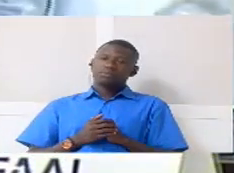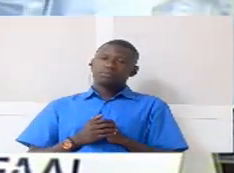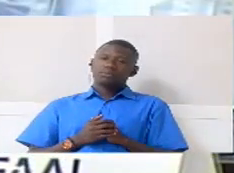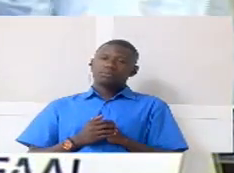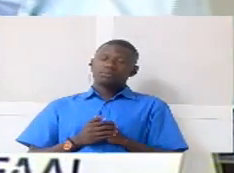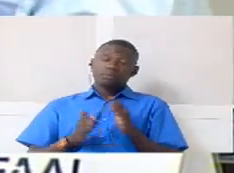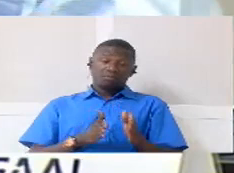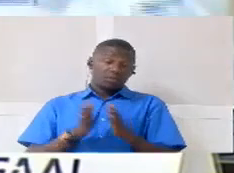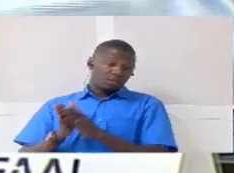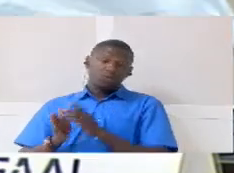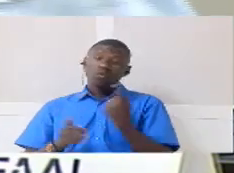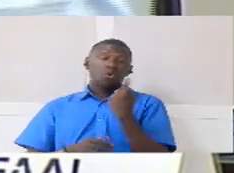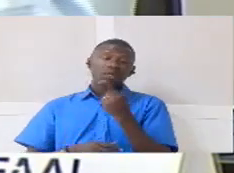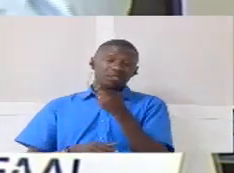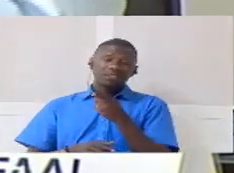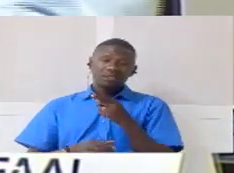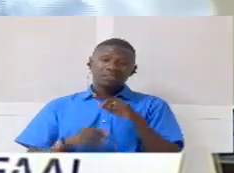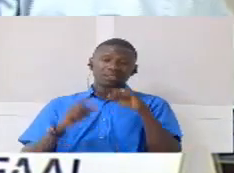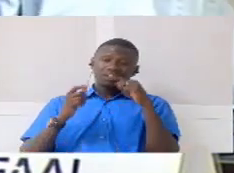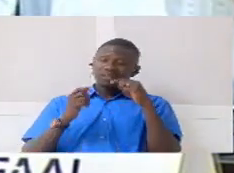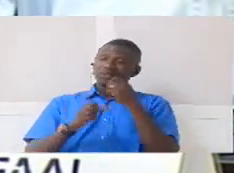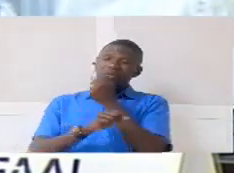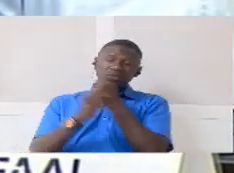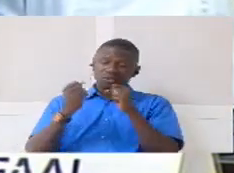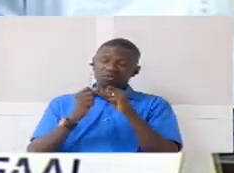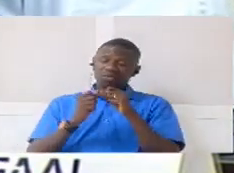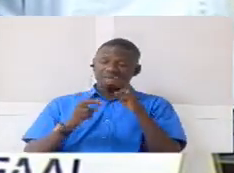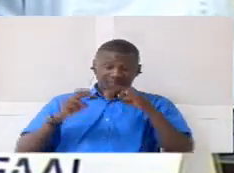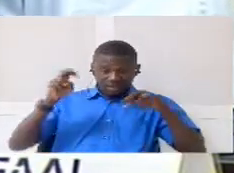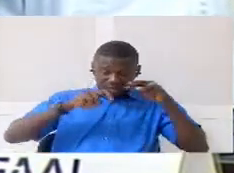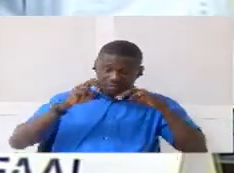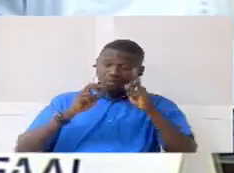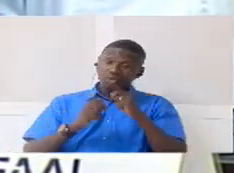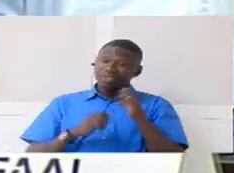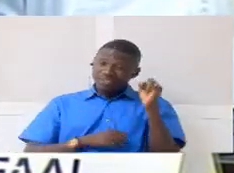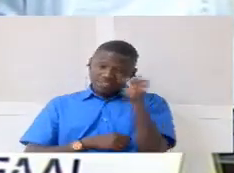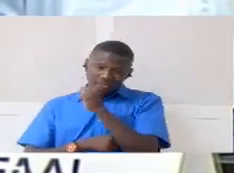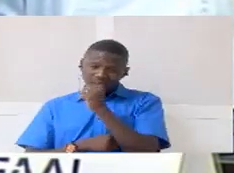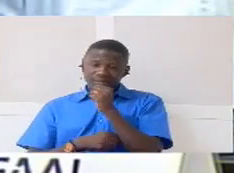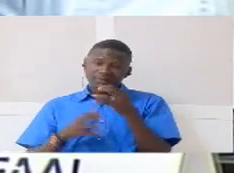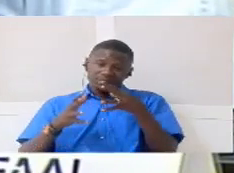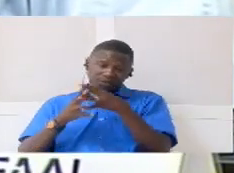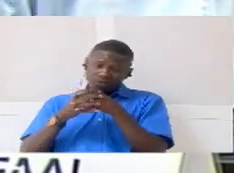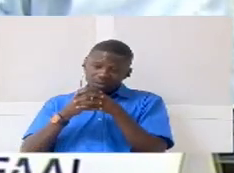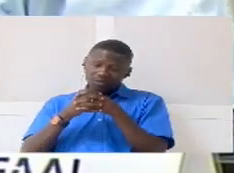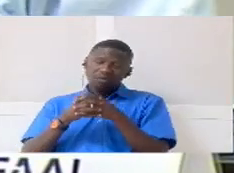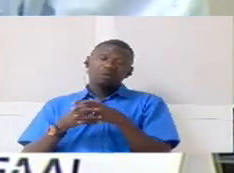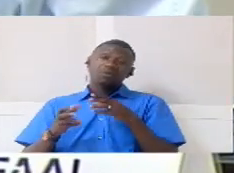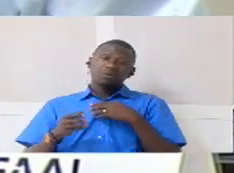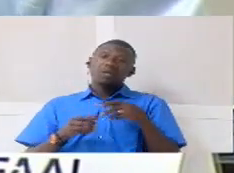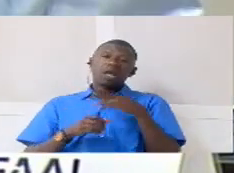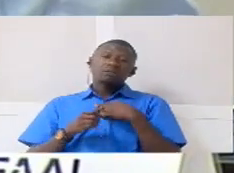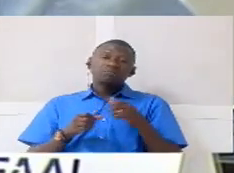cases not investigated, but the crimes associated with them were covered up by the